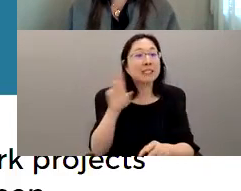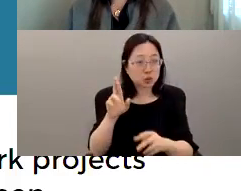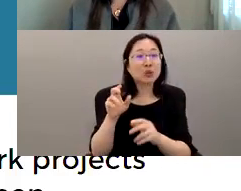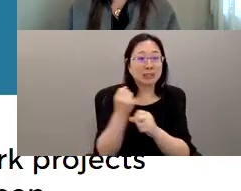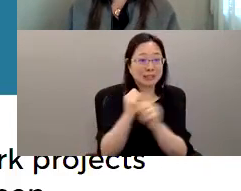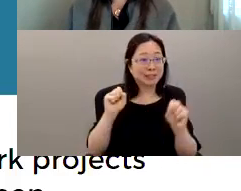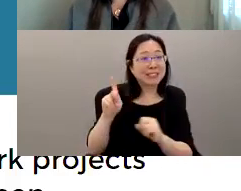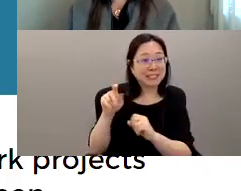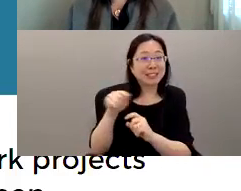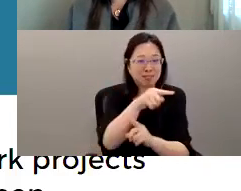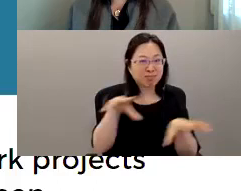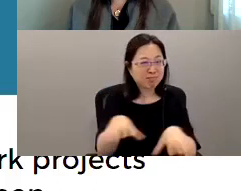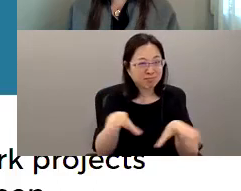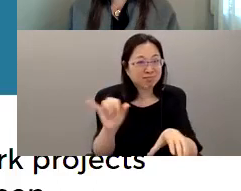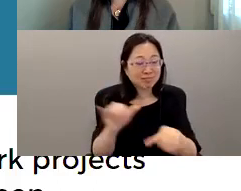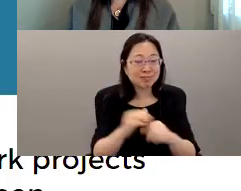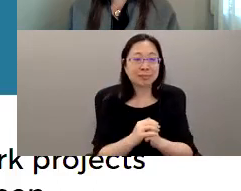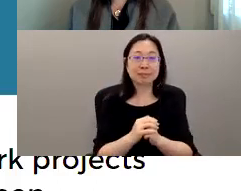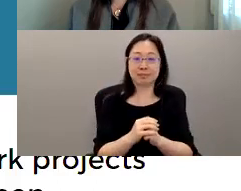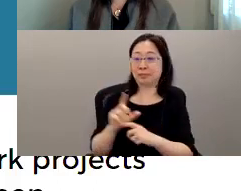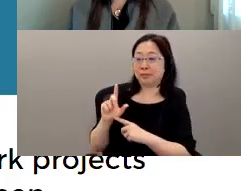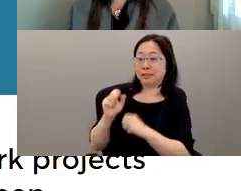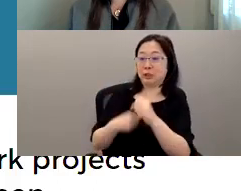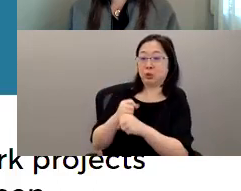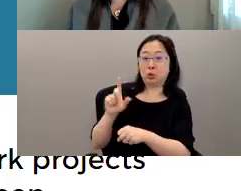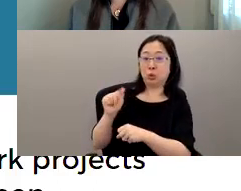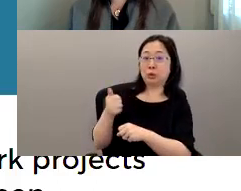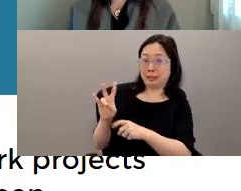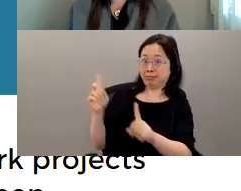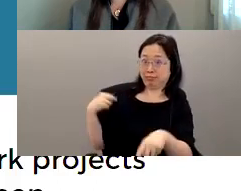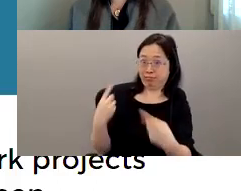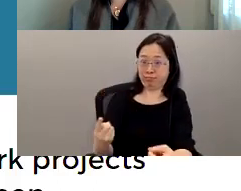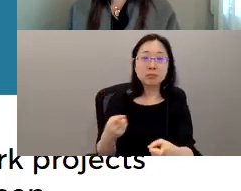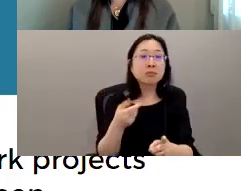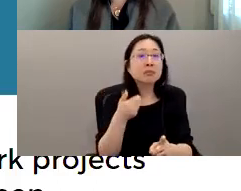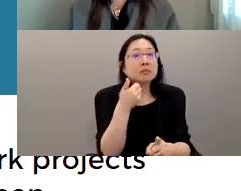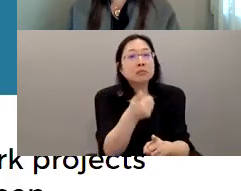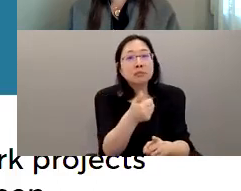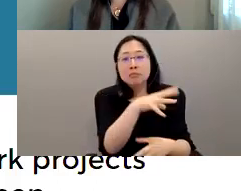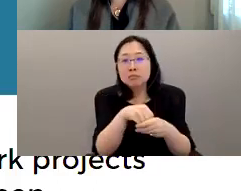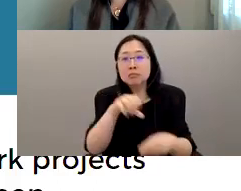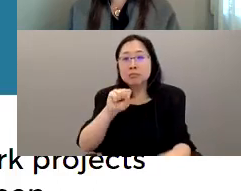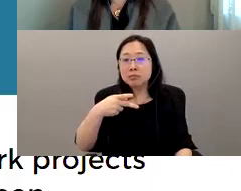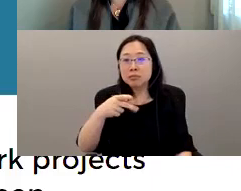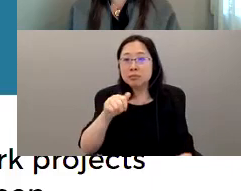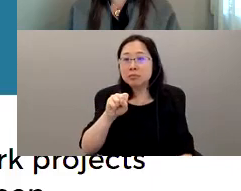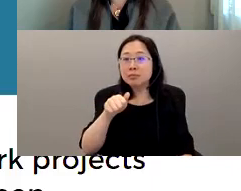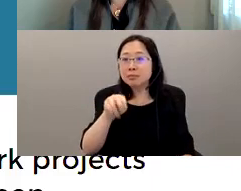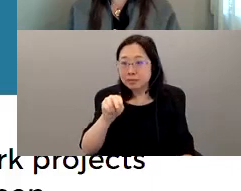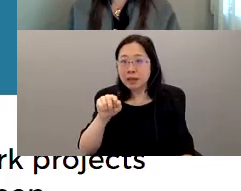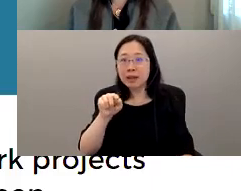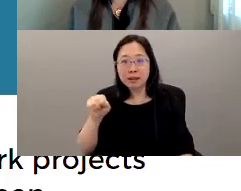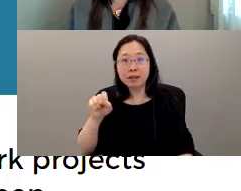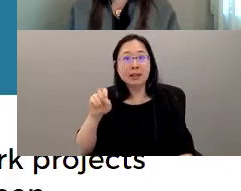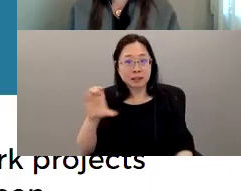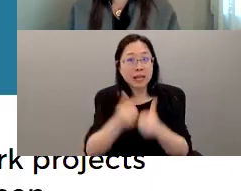things. Since September 2017, Susan has been involved in PSAN's executive committee